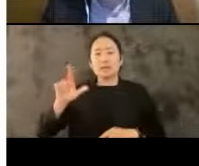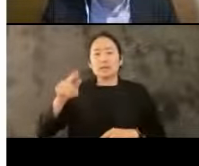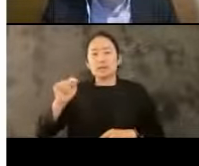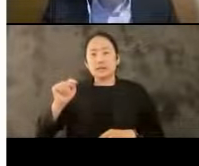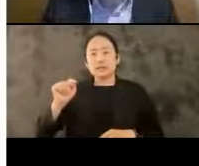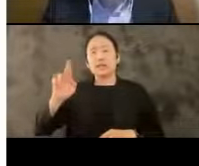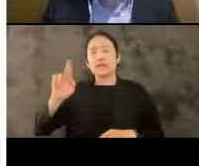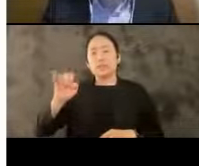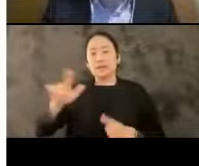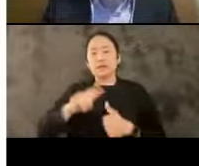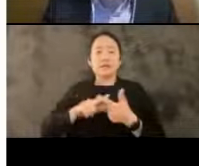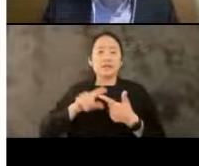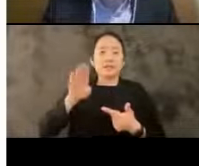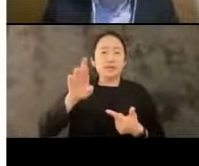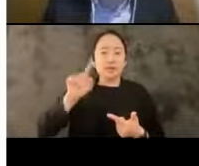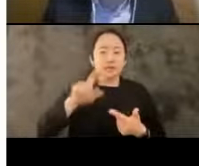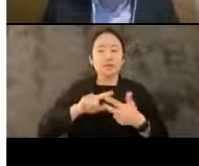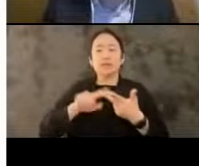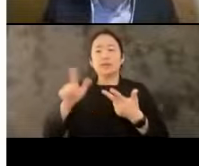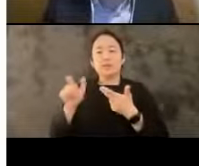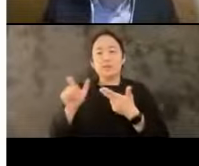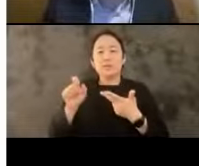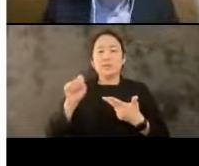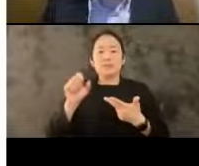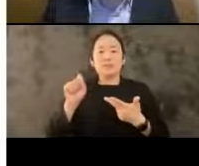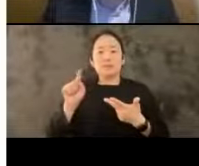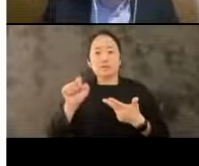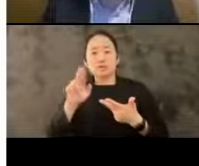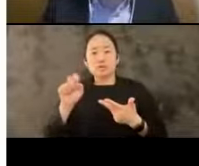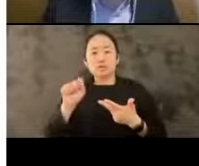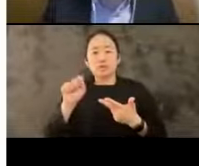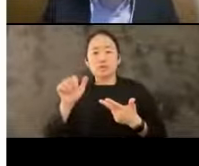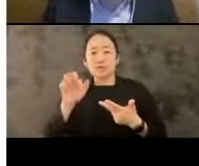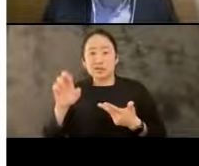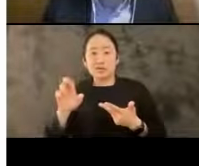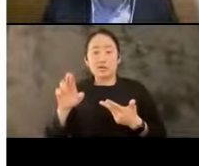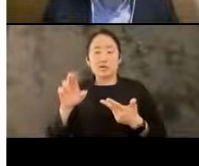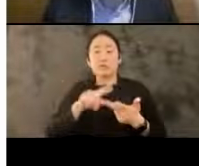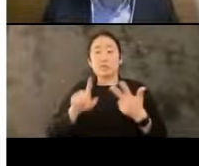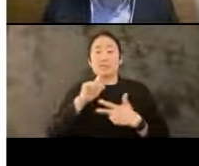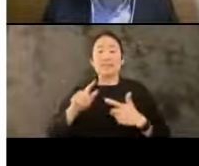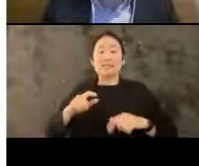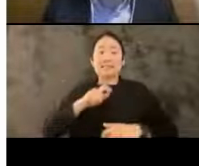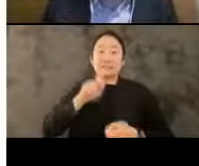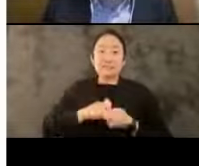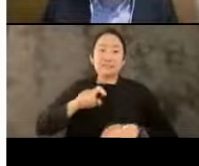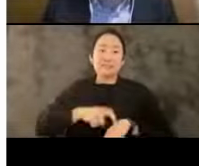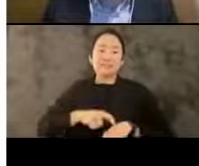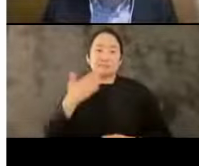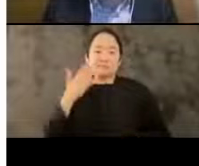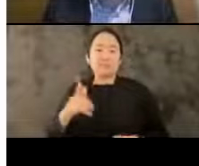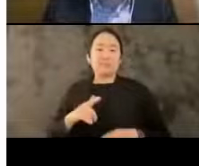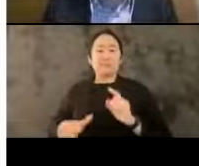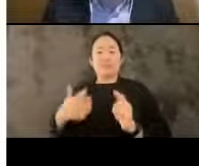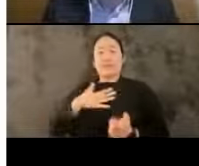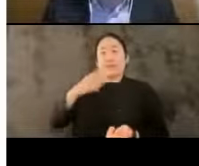streetcar. How big those are, I can't really comment. Experience elsewhere would say it would be usually a couple miles an hour